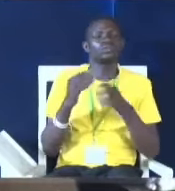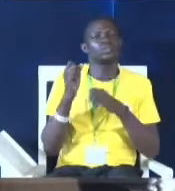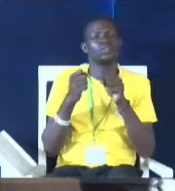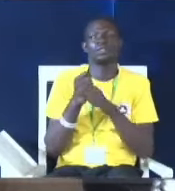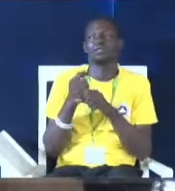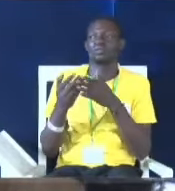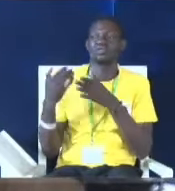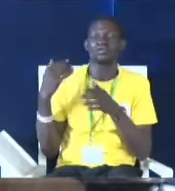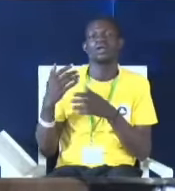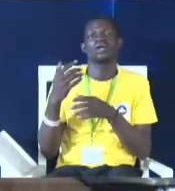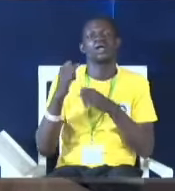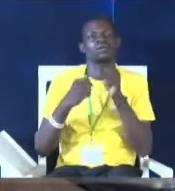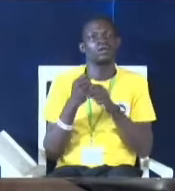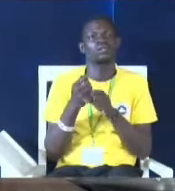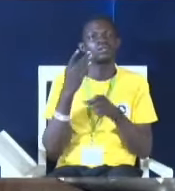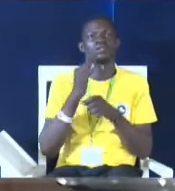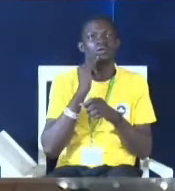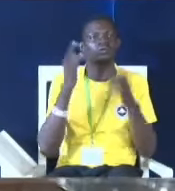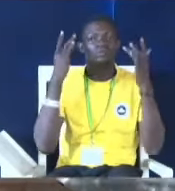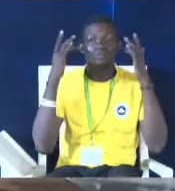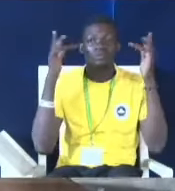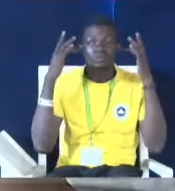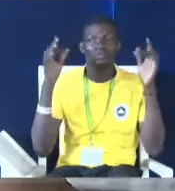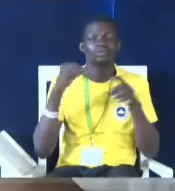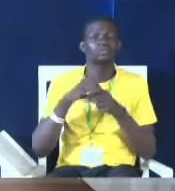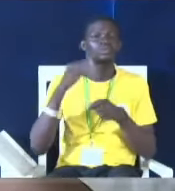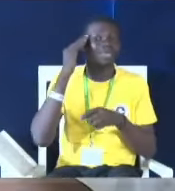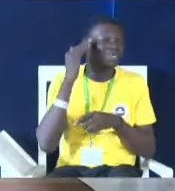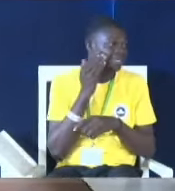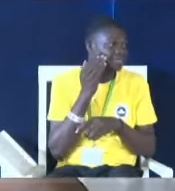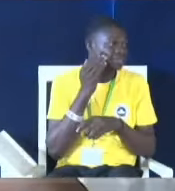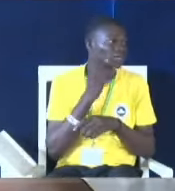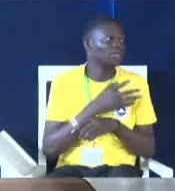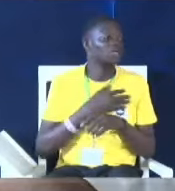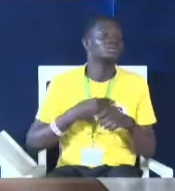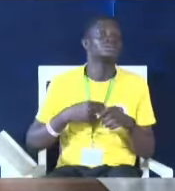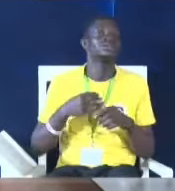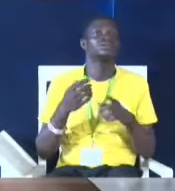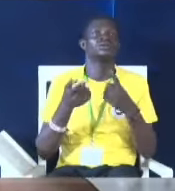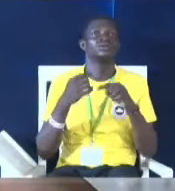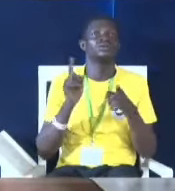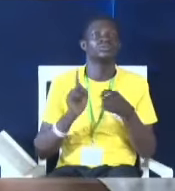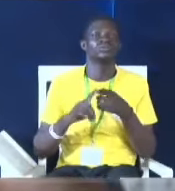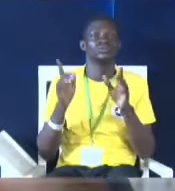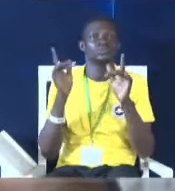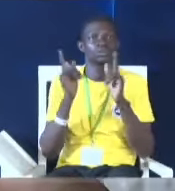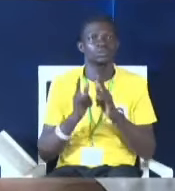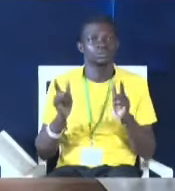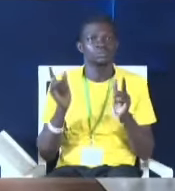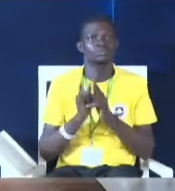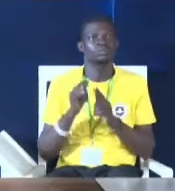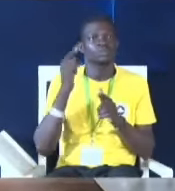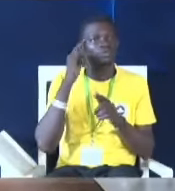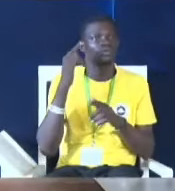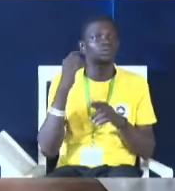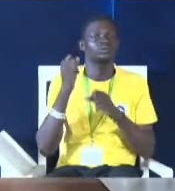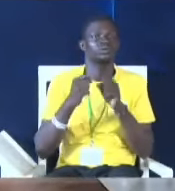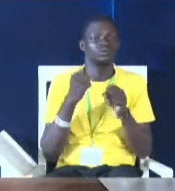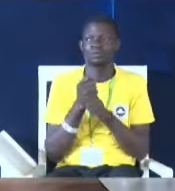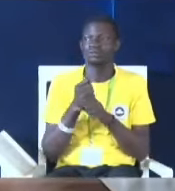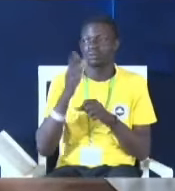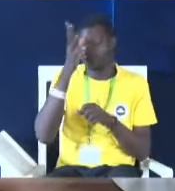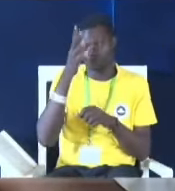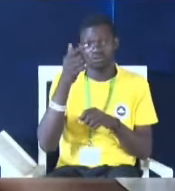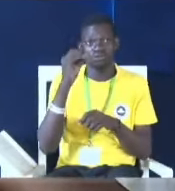annual convention, there was a noise running on my head. And on Thursday, when I came to come for annual convention, Daddy